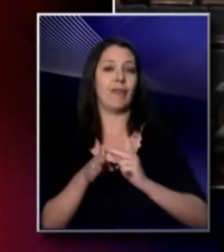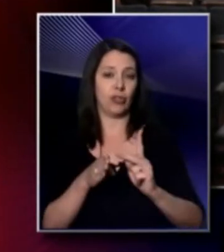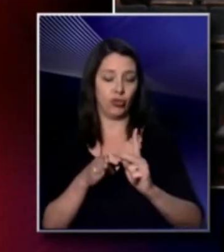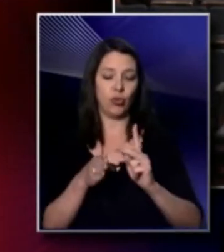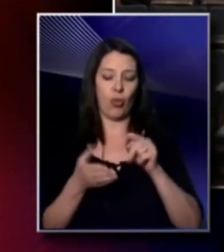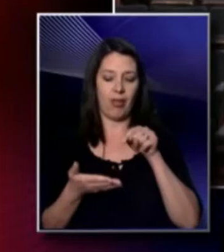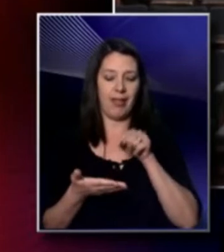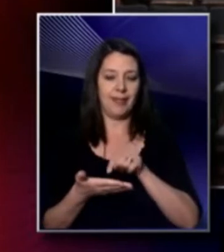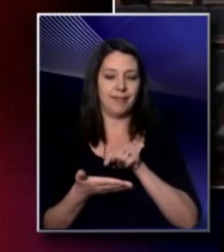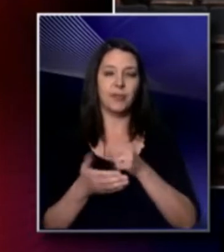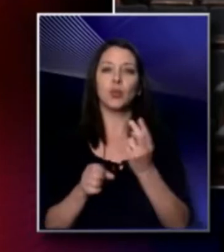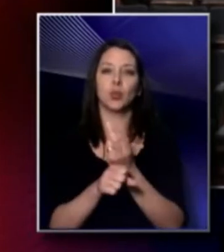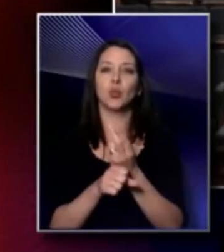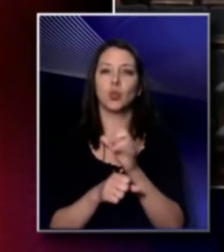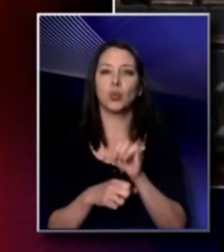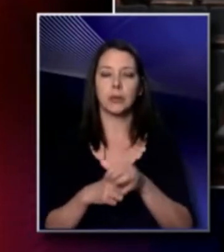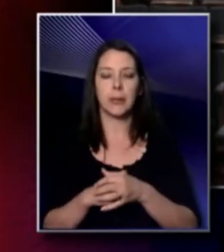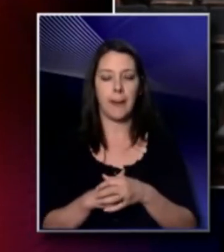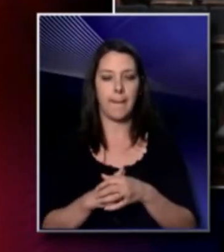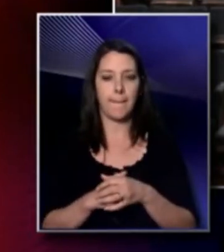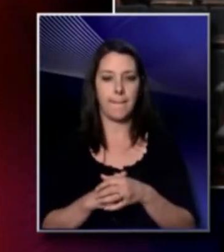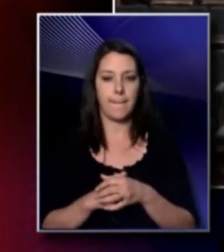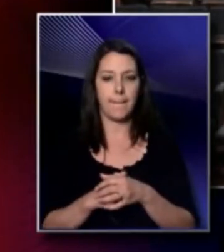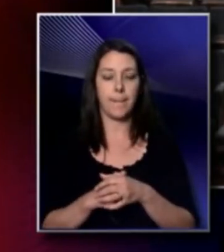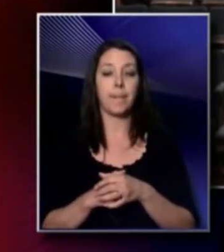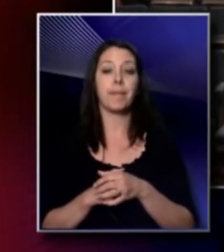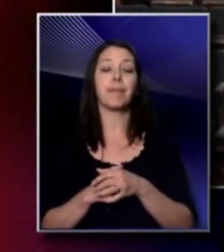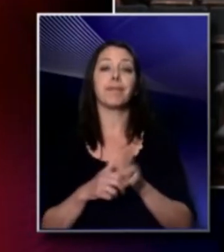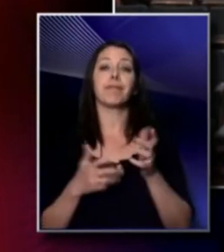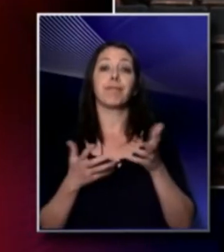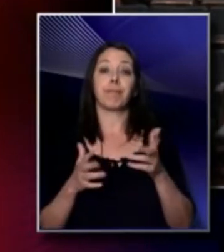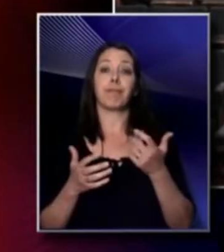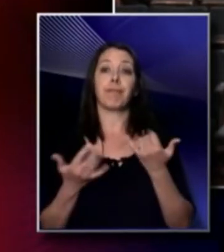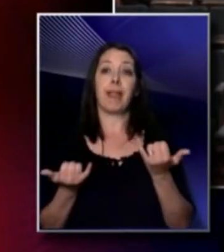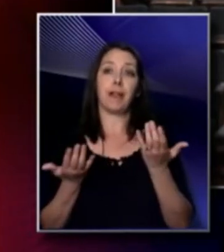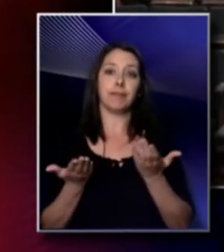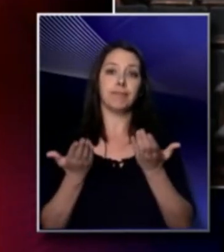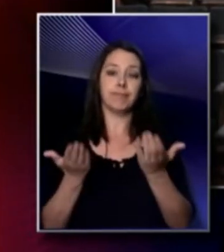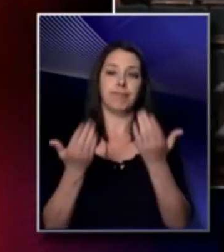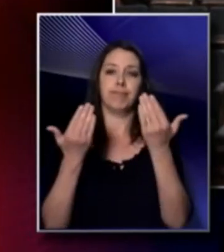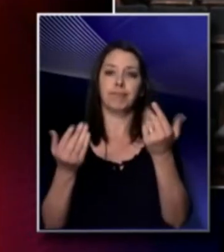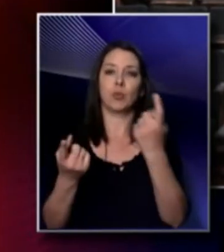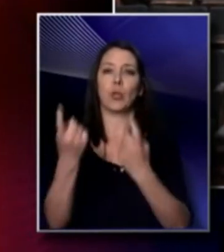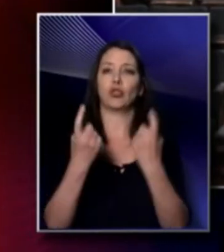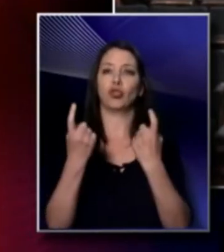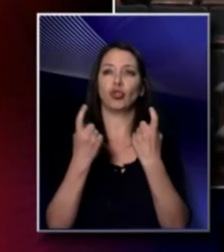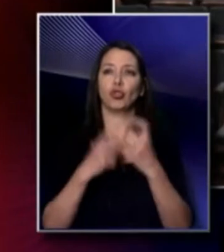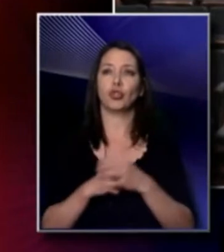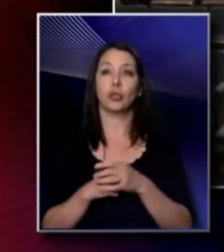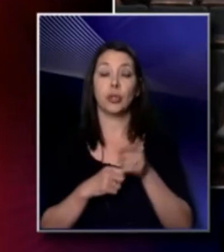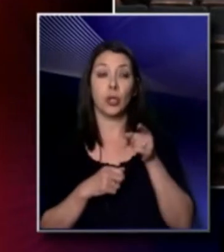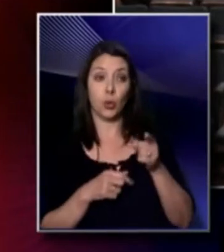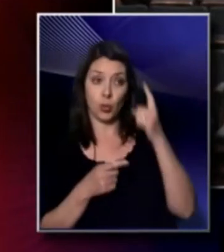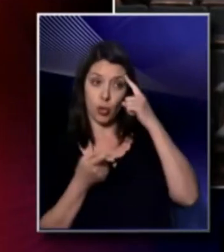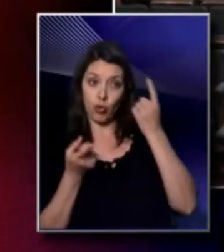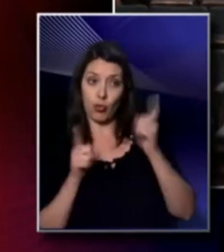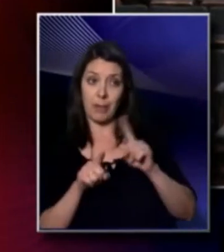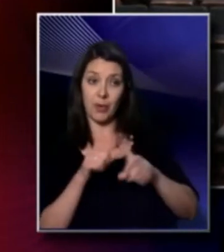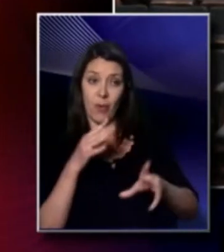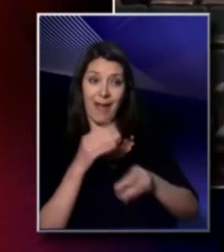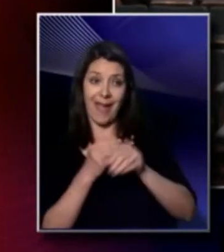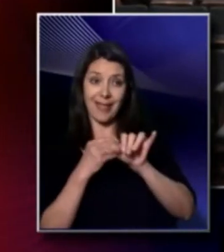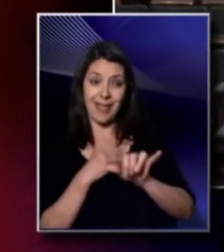is what's used. With that, I'm available for questions. Are you in agreement to that